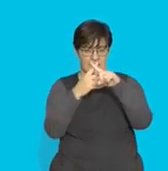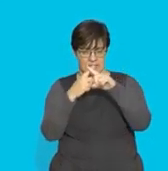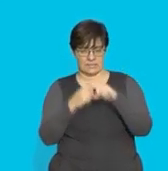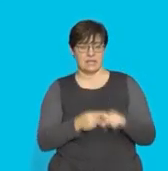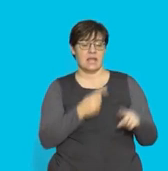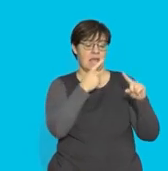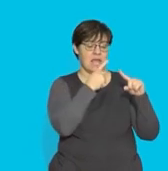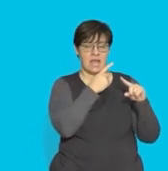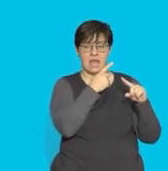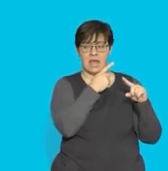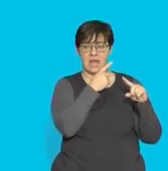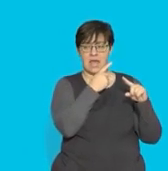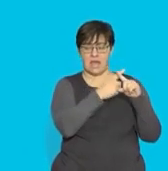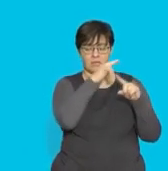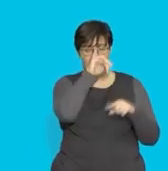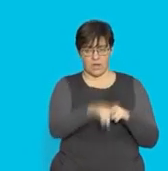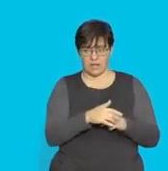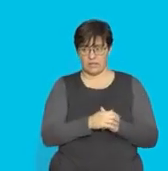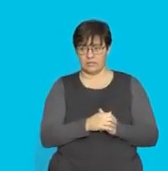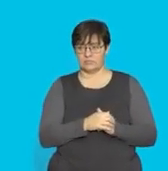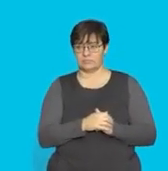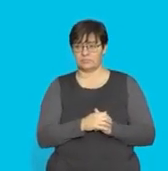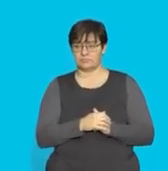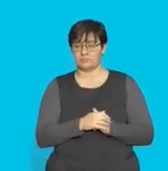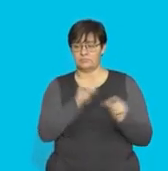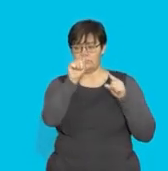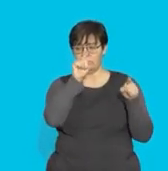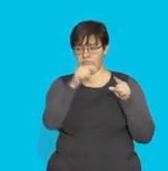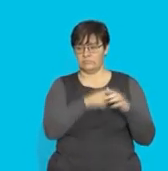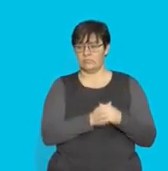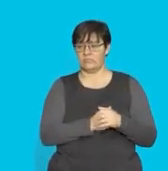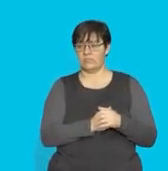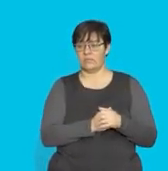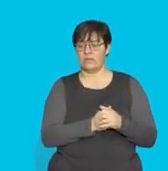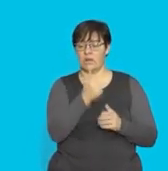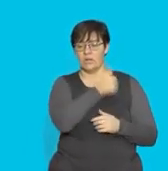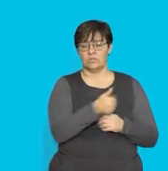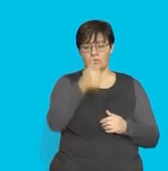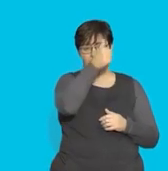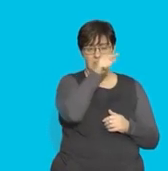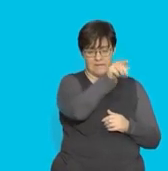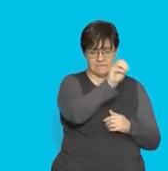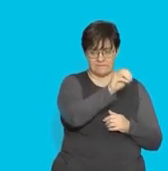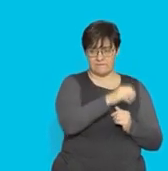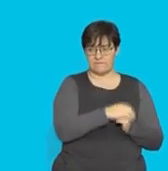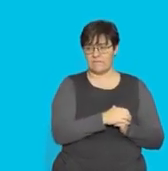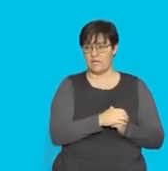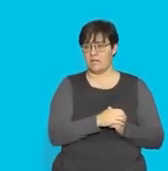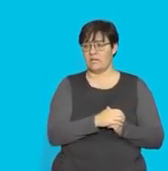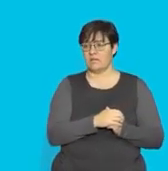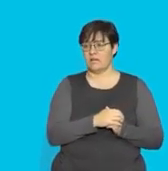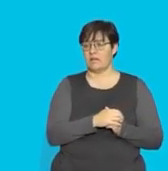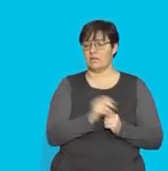that. When we did the first cross between these two, we note that there is a dominant allele